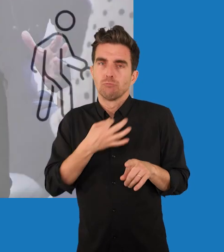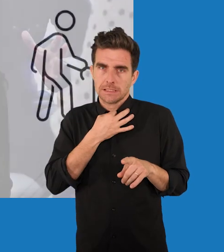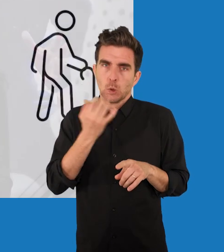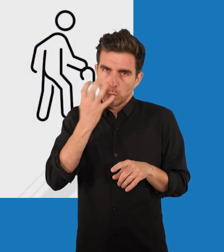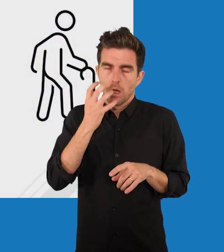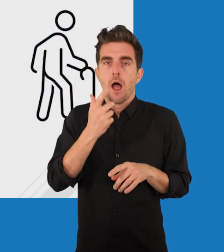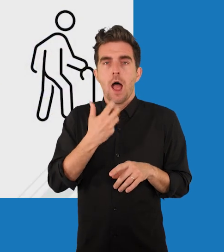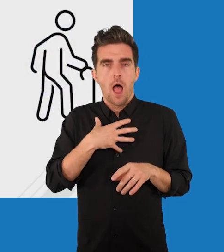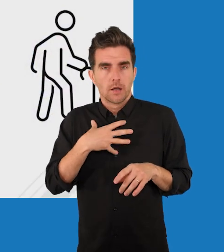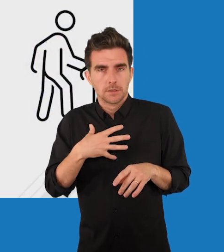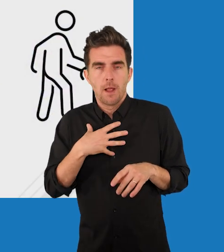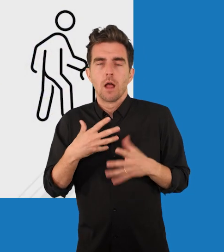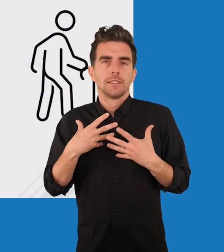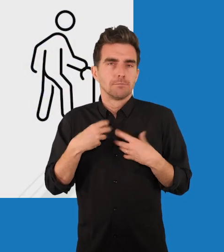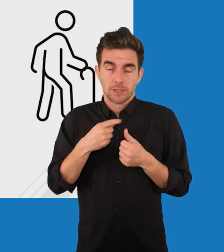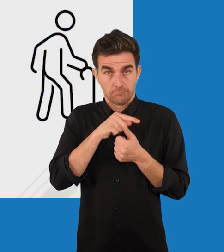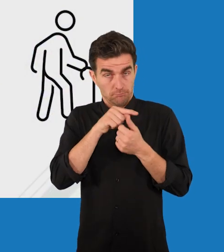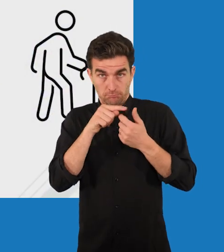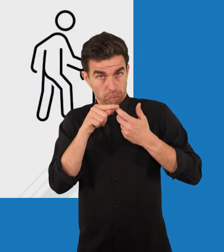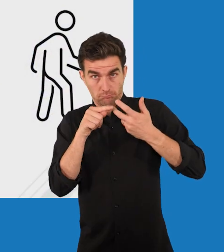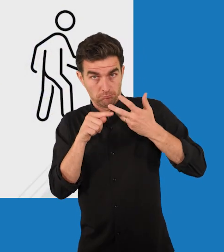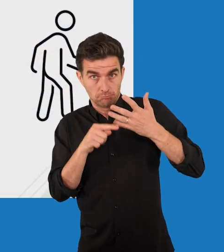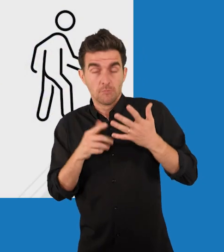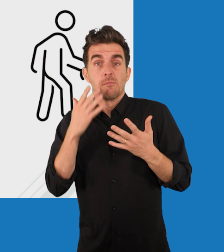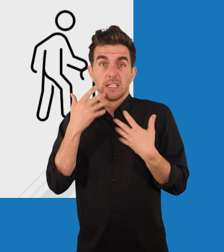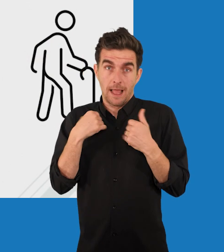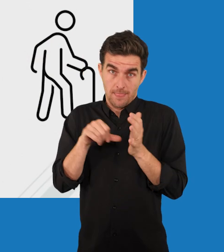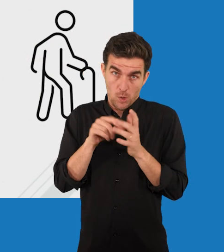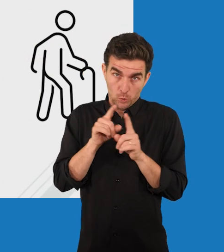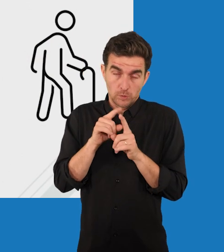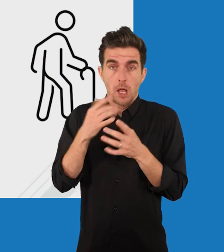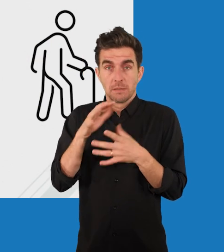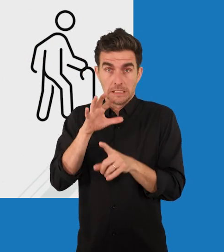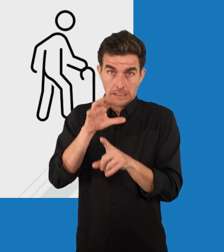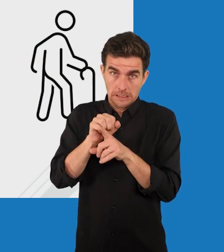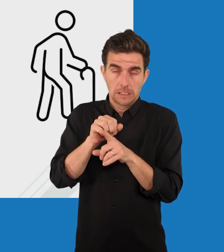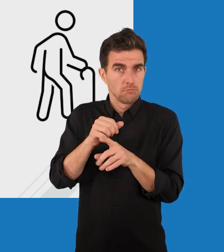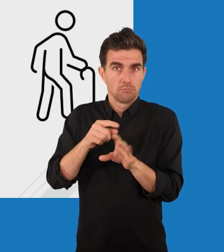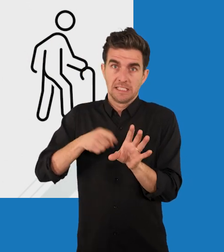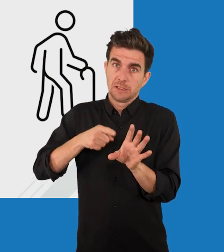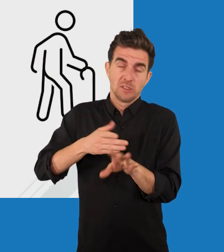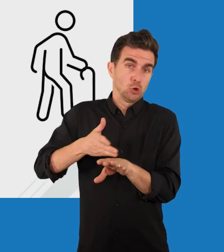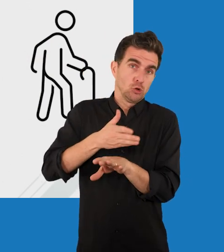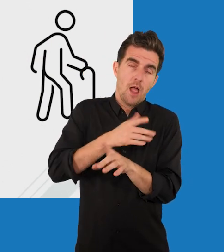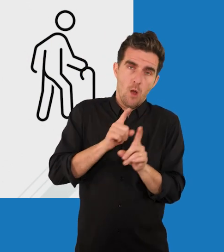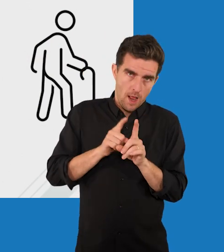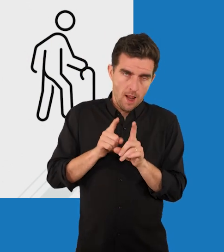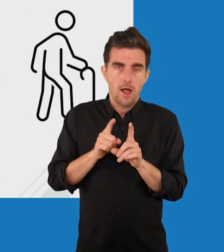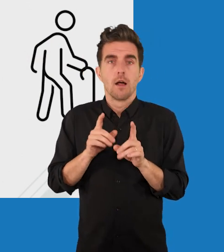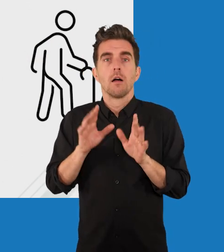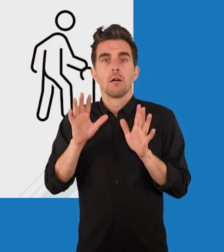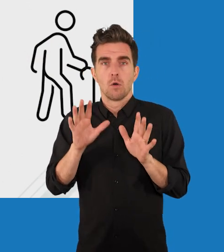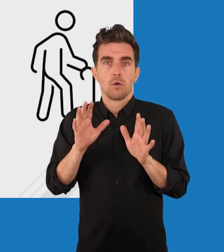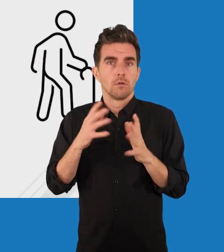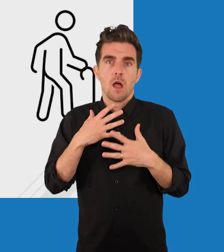falls risk, asthma, depression, the list went on and on. She also had mental health issues and had been